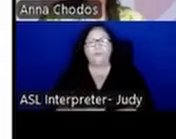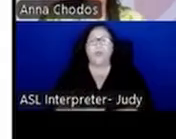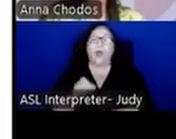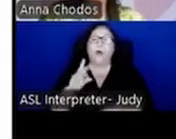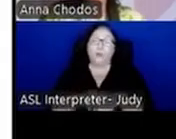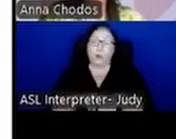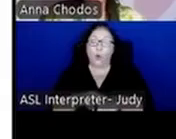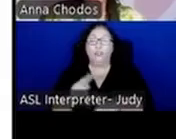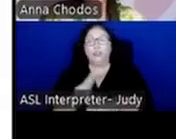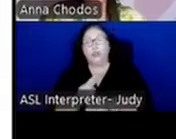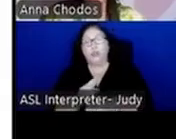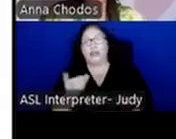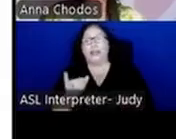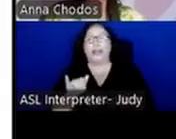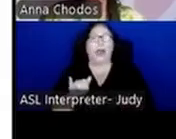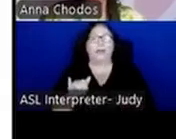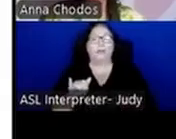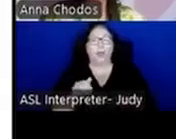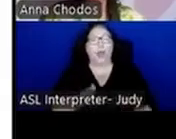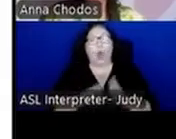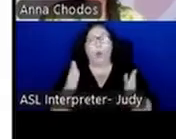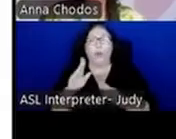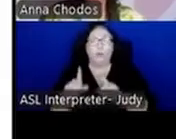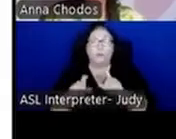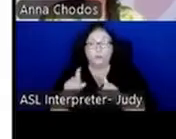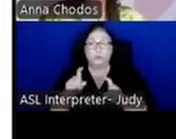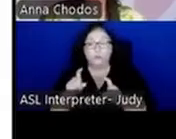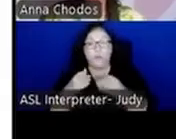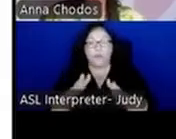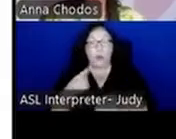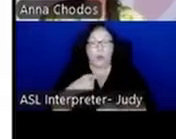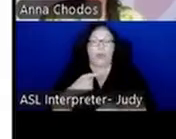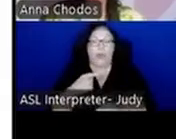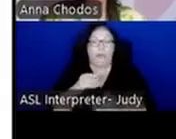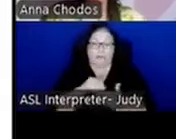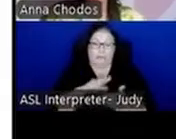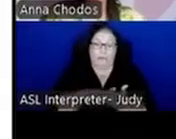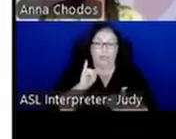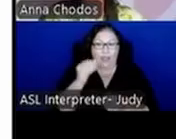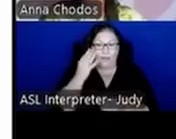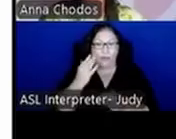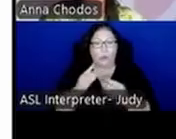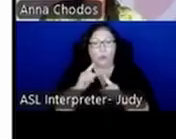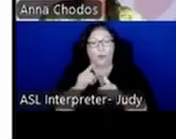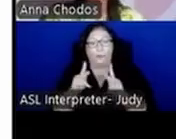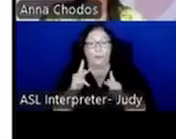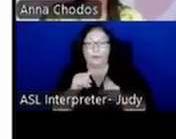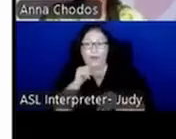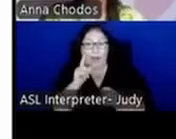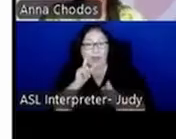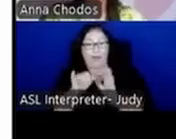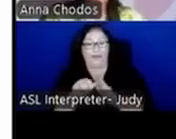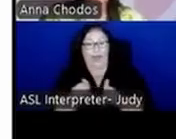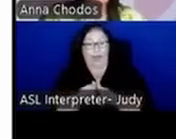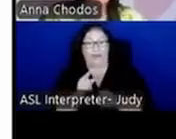open inquiry method so that we capture that information when people may not actually be identifying as caregivers. So if you were to just open